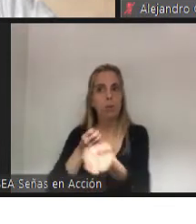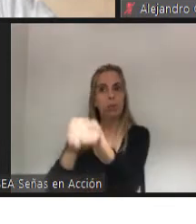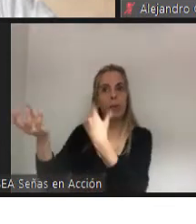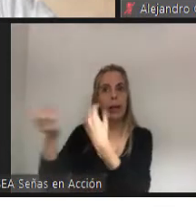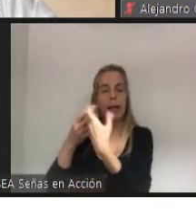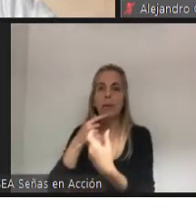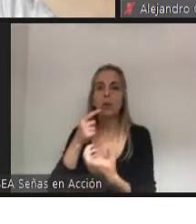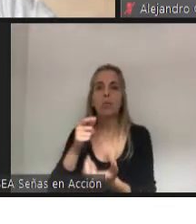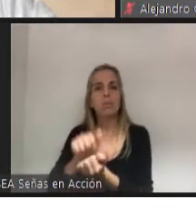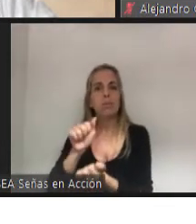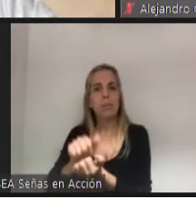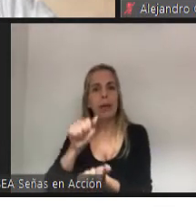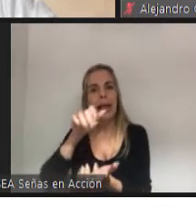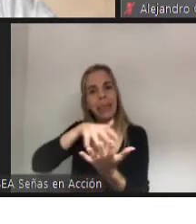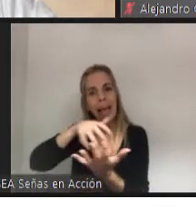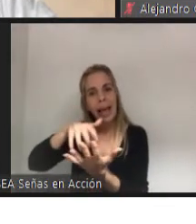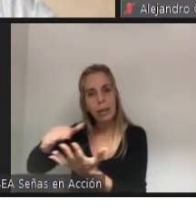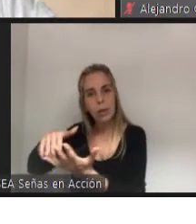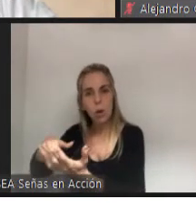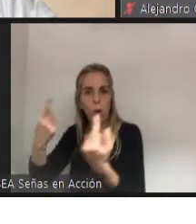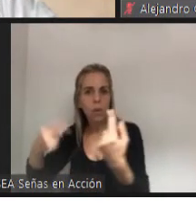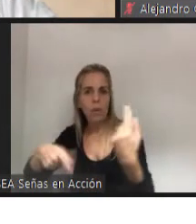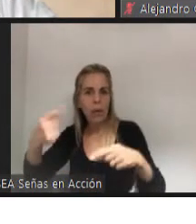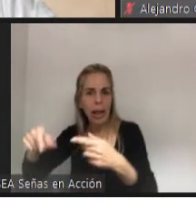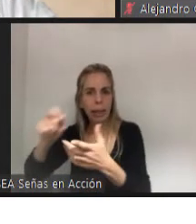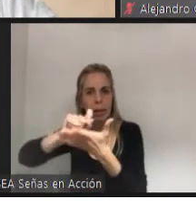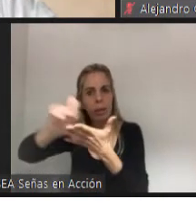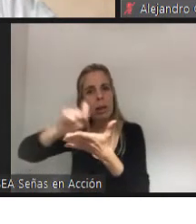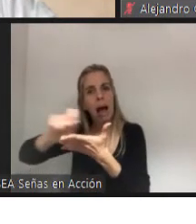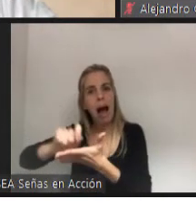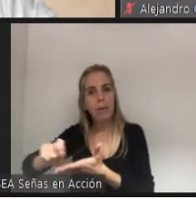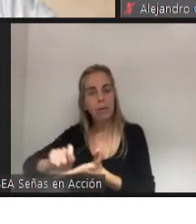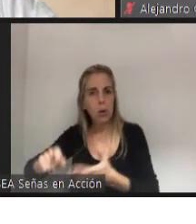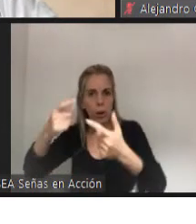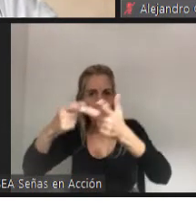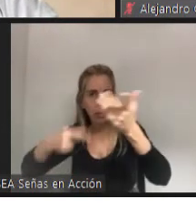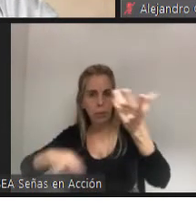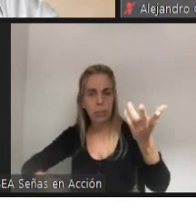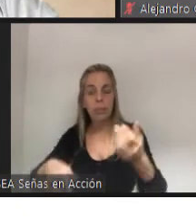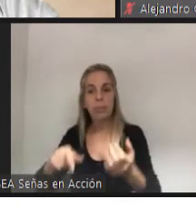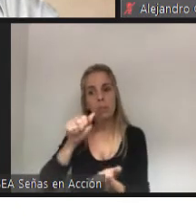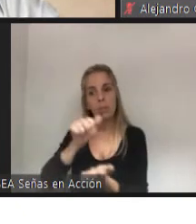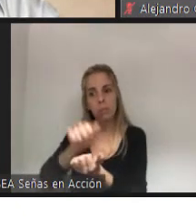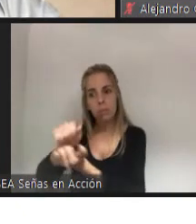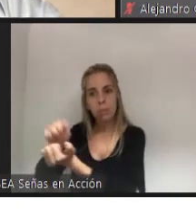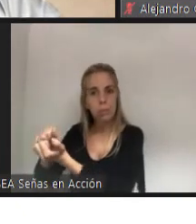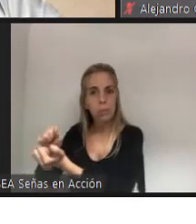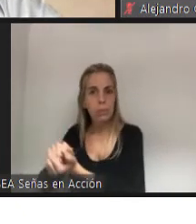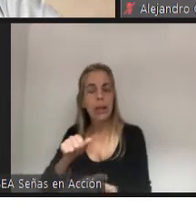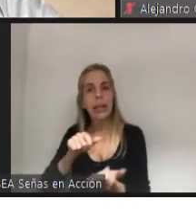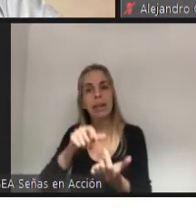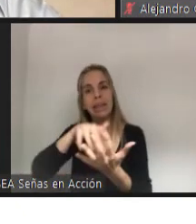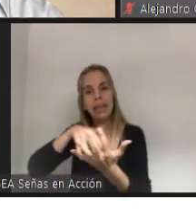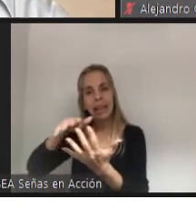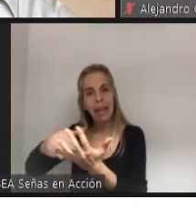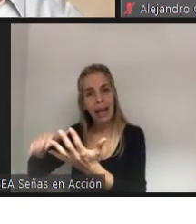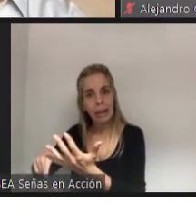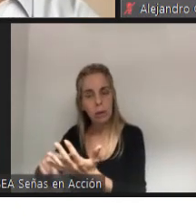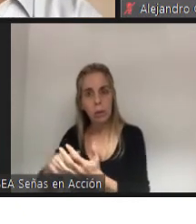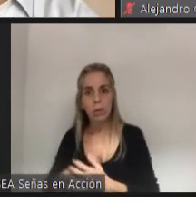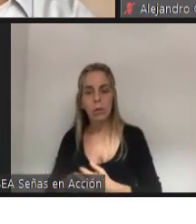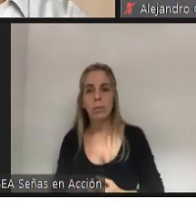We published texts from Paul Auster, Teju Hall, Paolo Giordano or Mona Cholet,